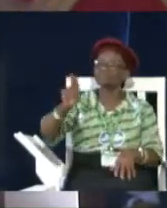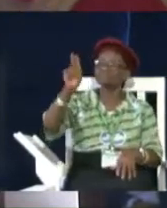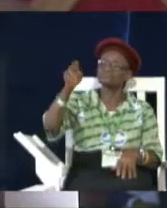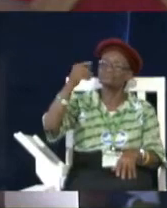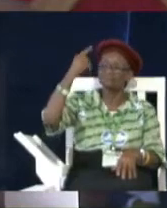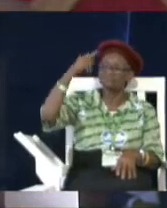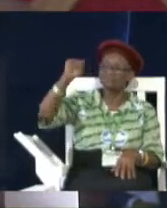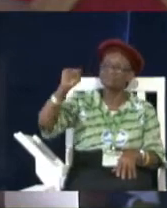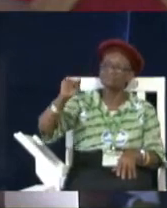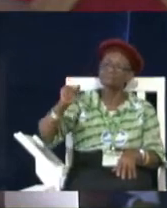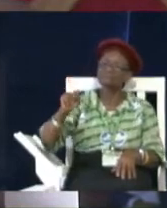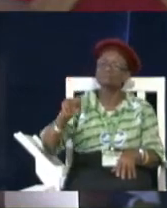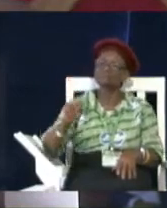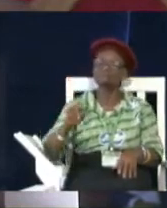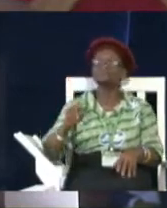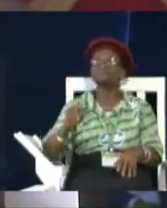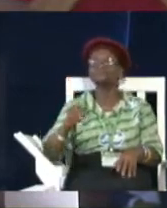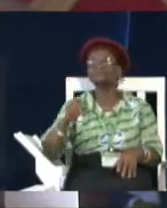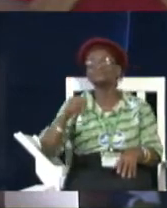Psalm 105 verse 15.